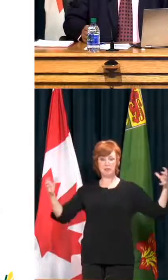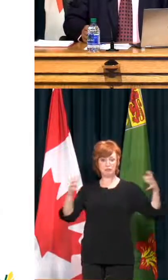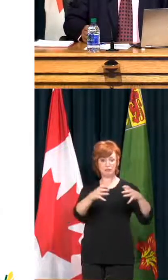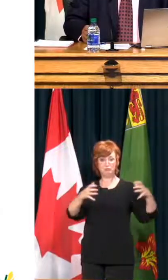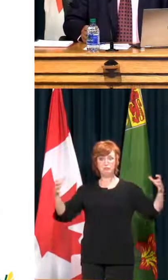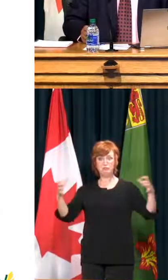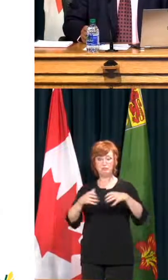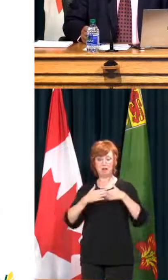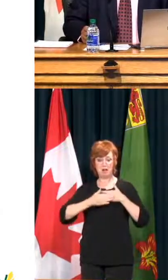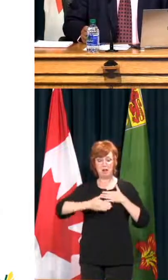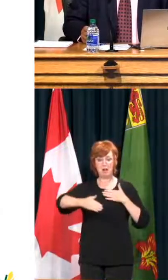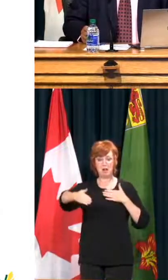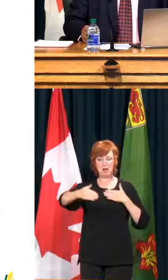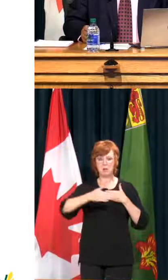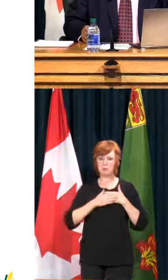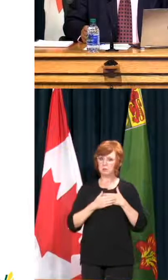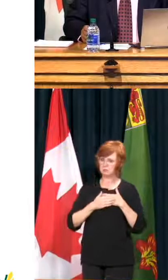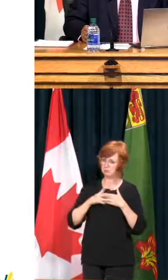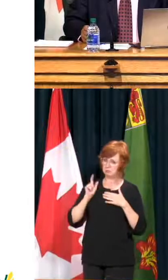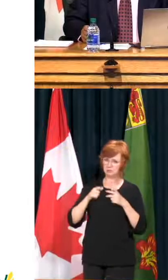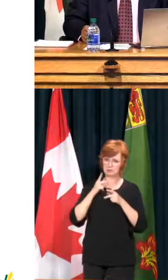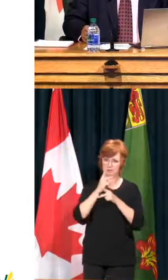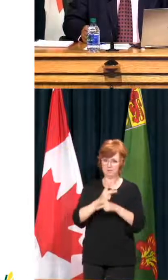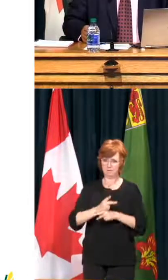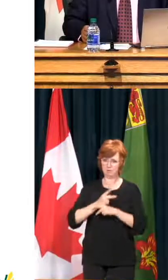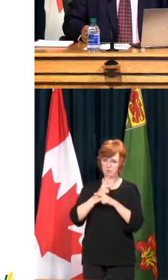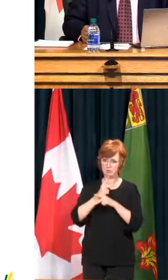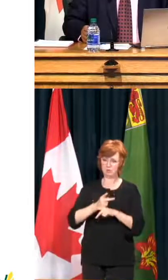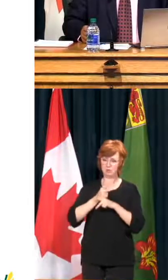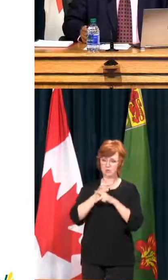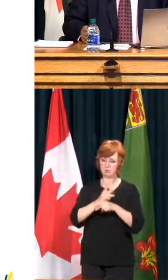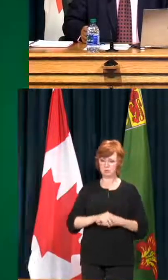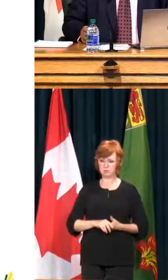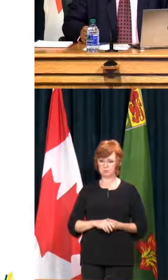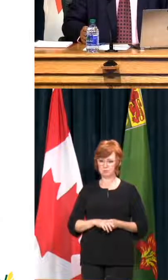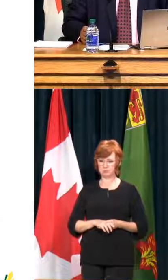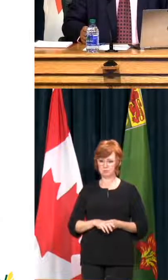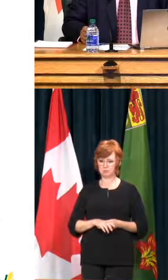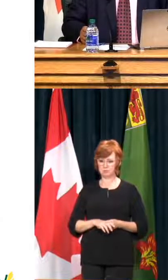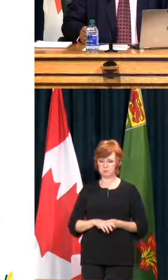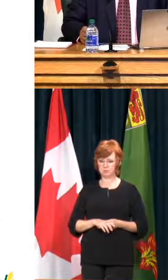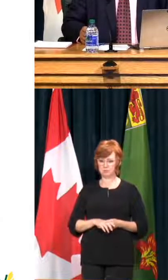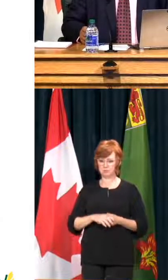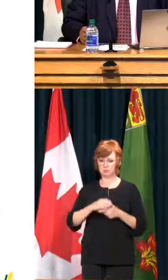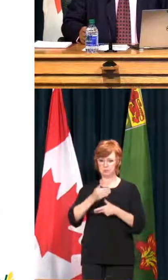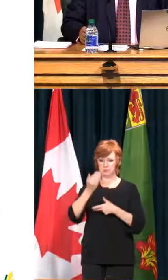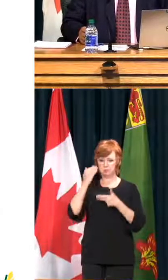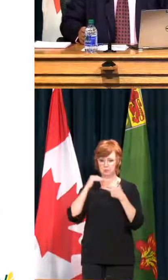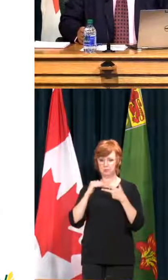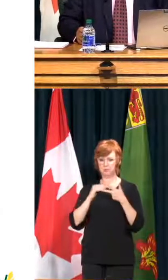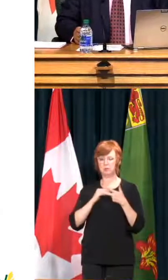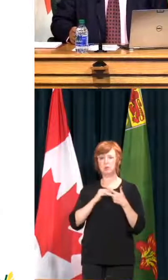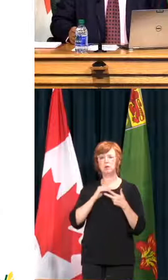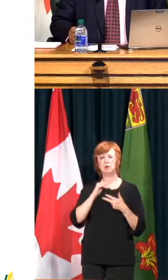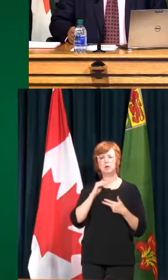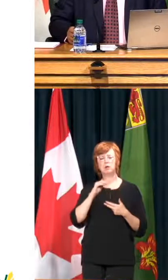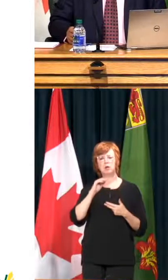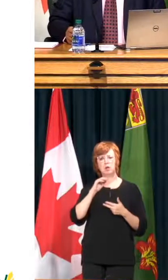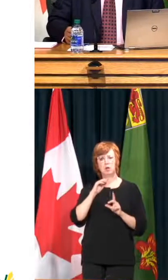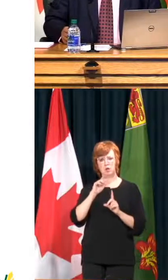not specific enough and exposure is happening. And 31 were in the context of known cases.